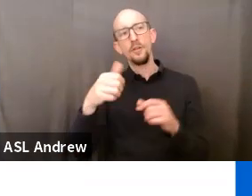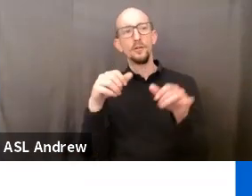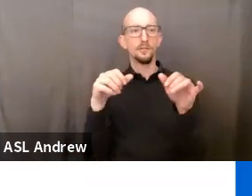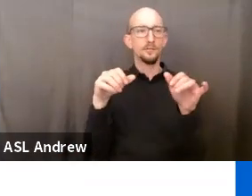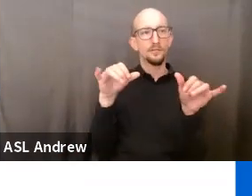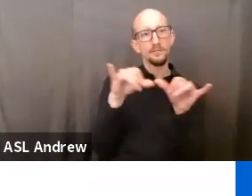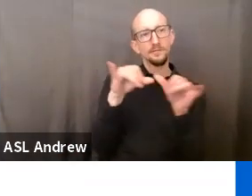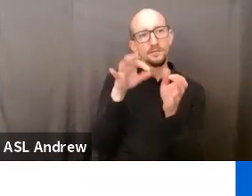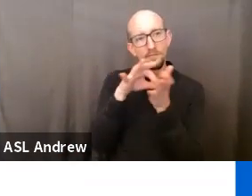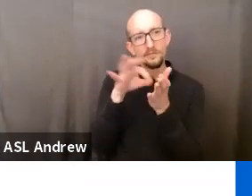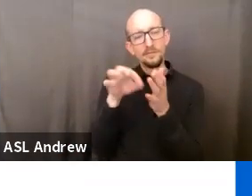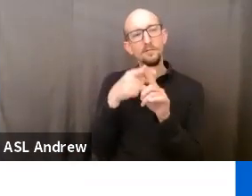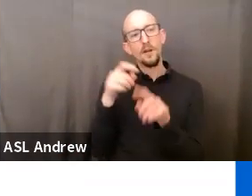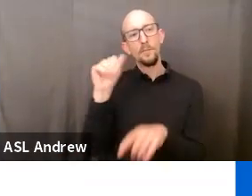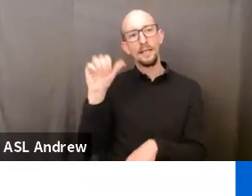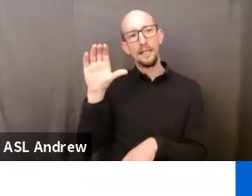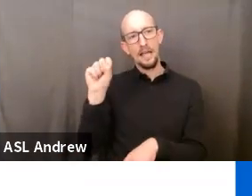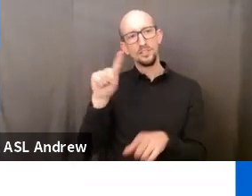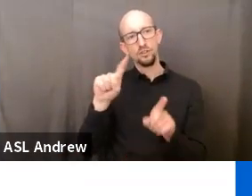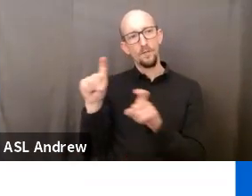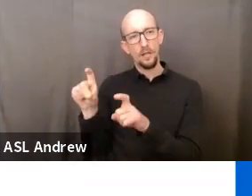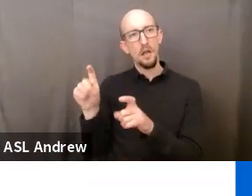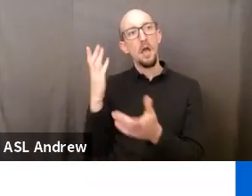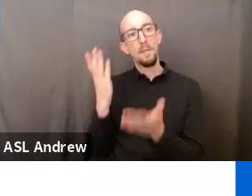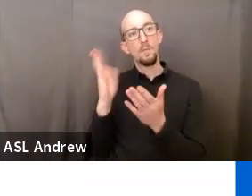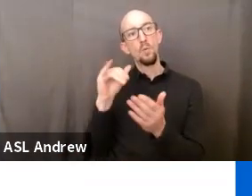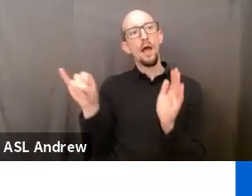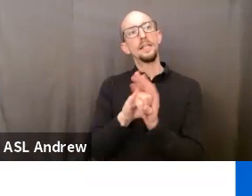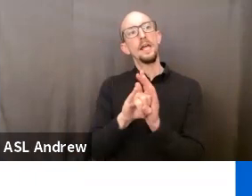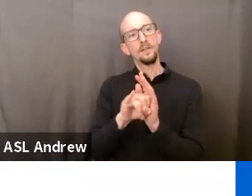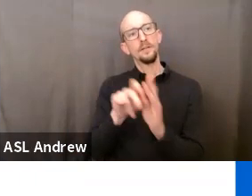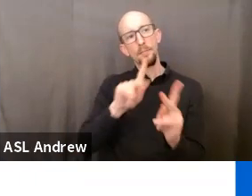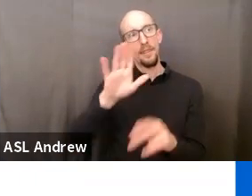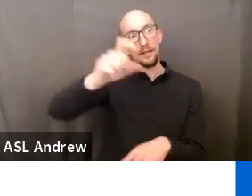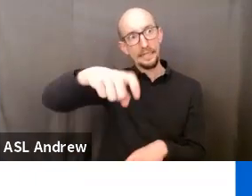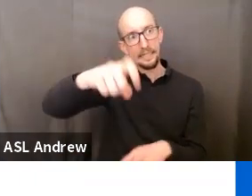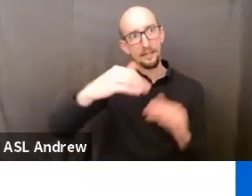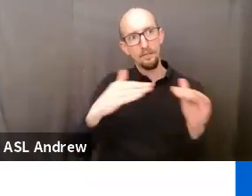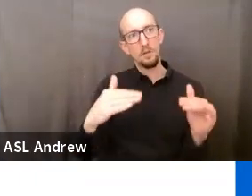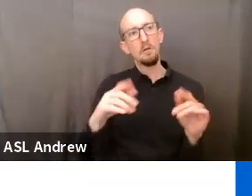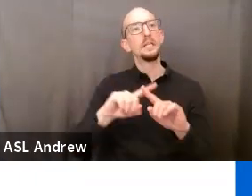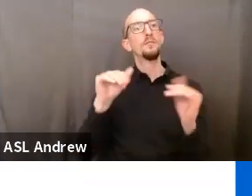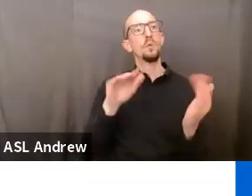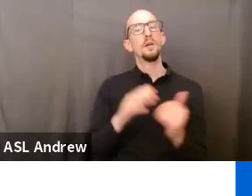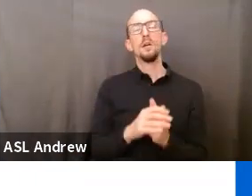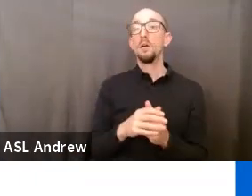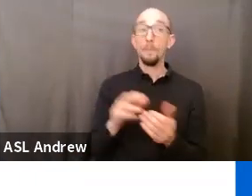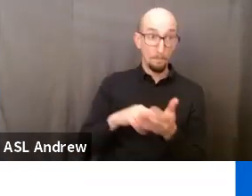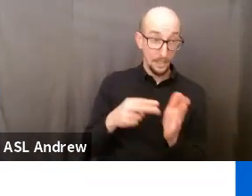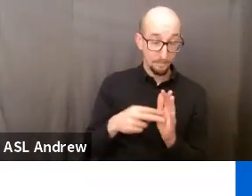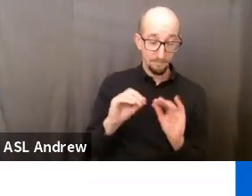would get at the need in a different way. Meaning that if you used,